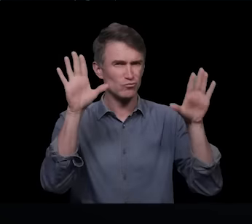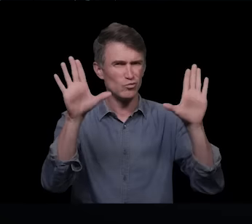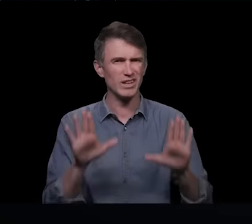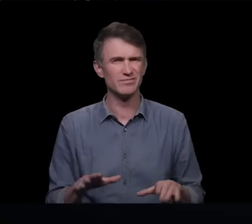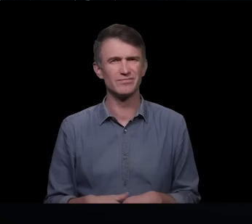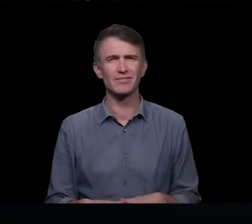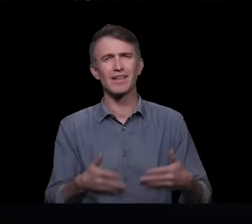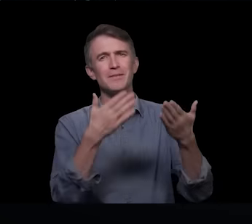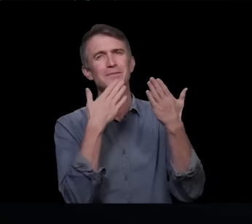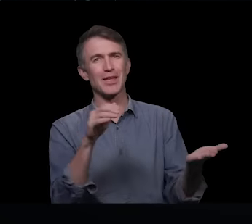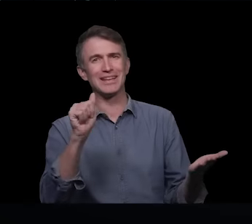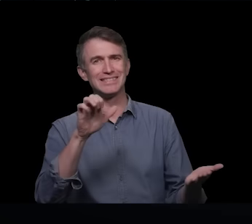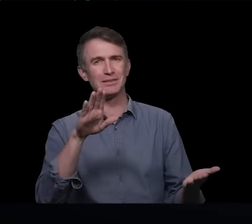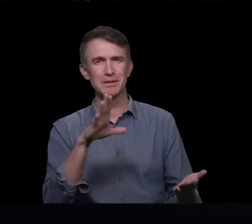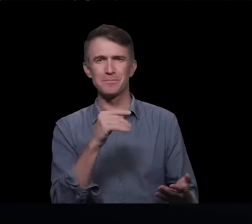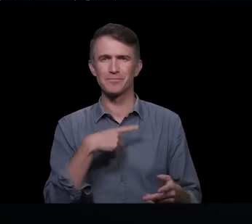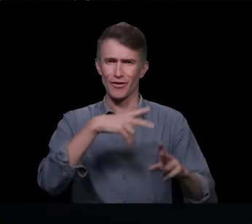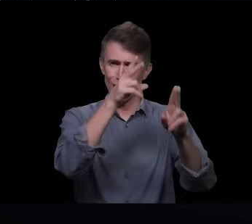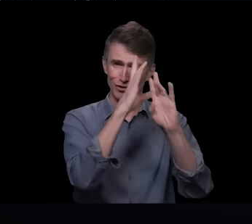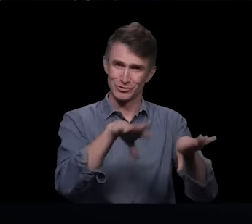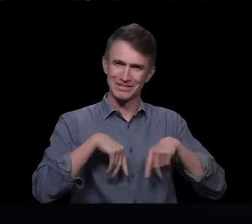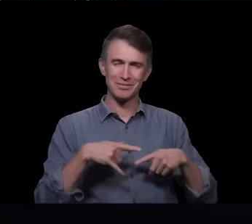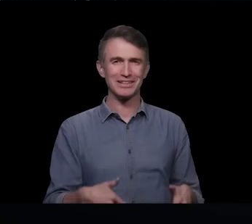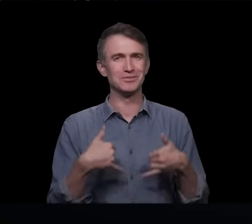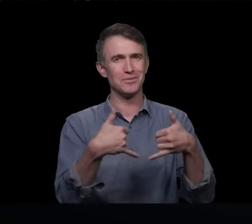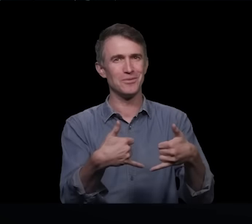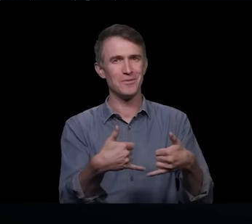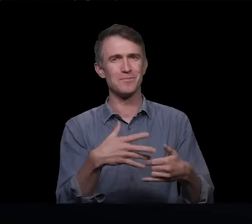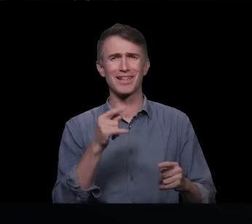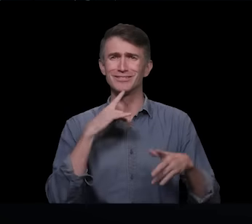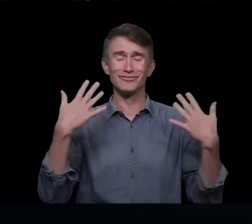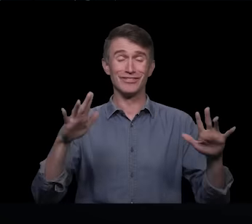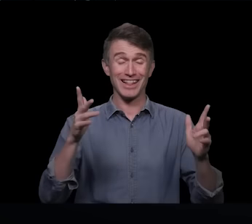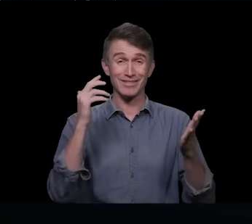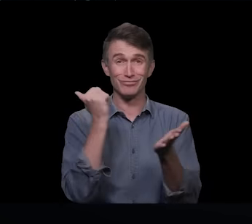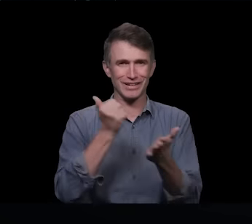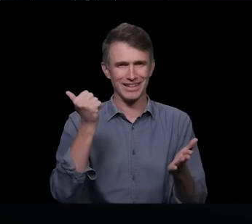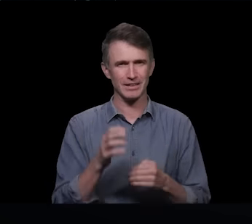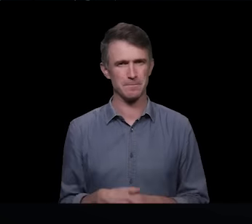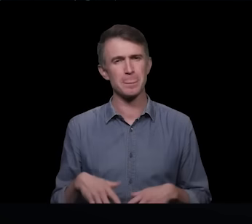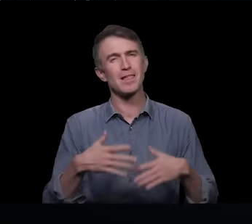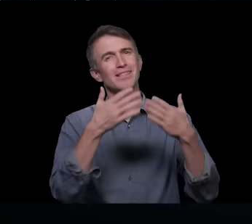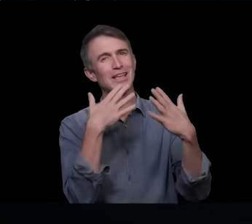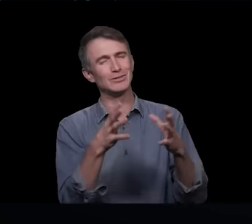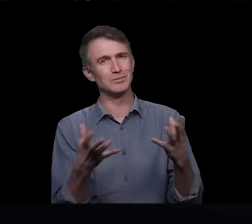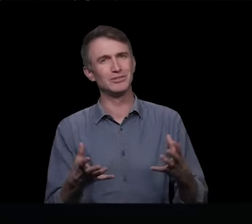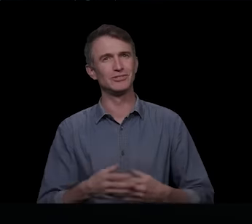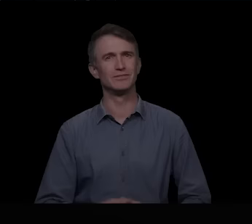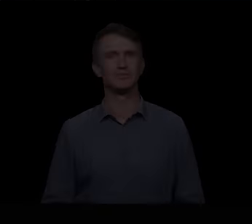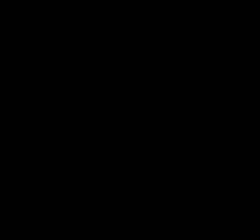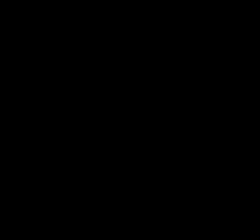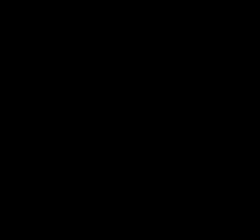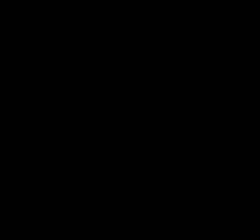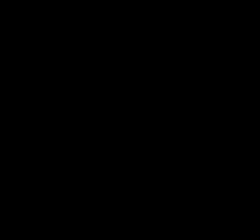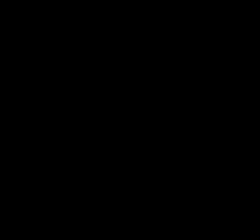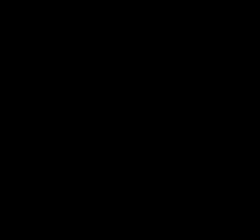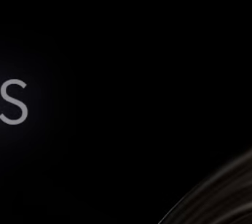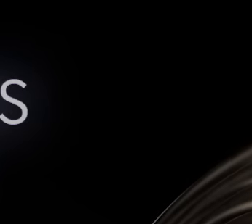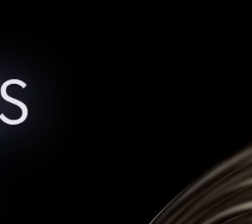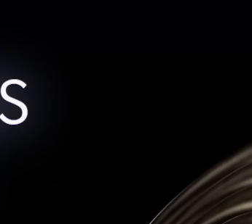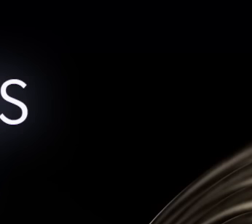great. Thank you, ACB. I'm honoured to accept this award. This is absolutely brilliant. Thank you so much. People's Choice